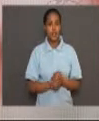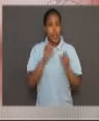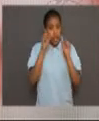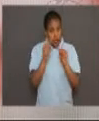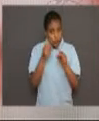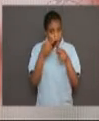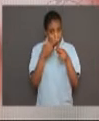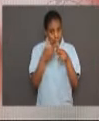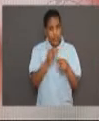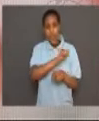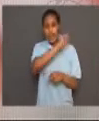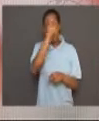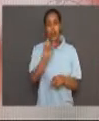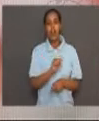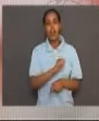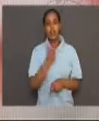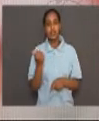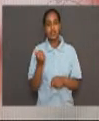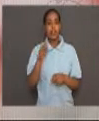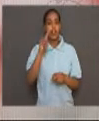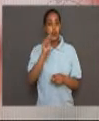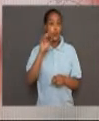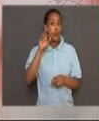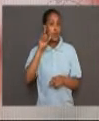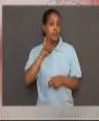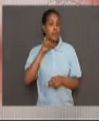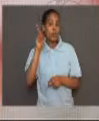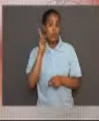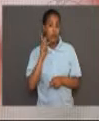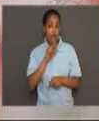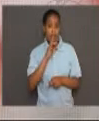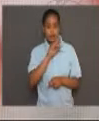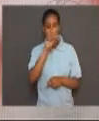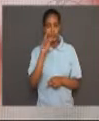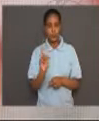Can you name any other thermoplastic polymers?